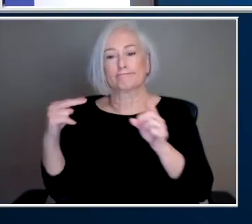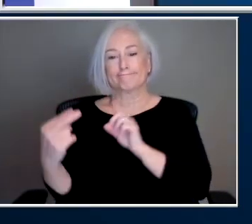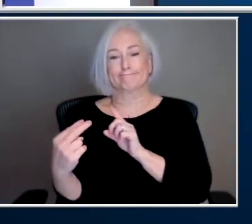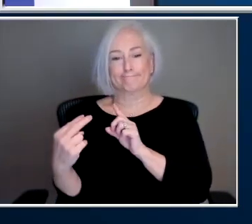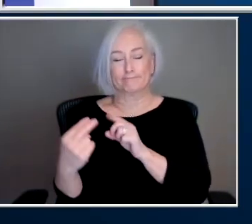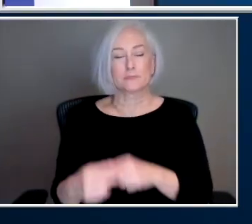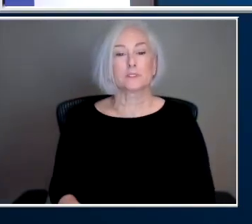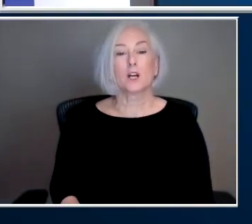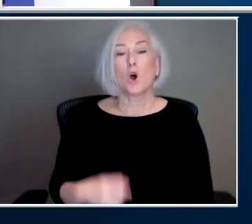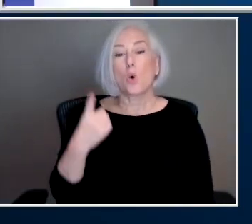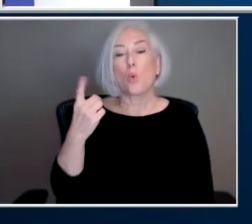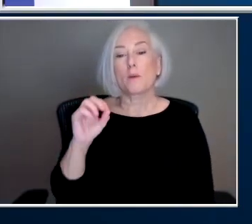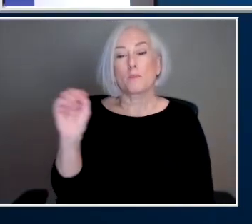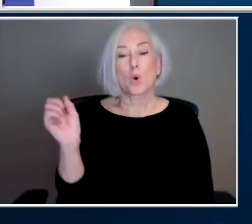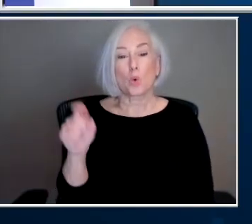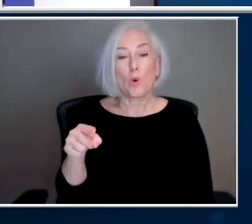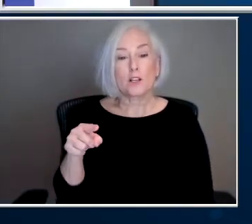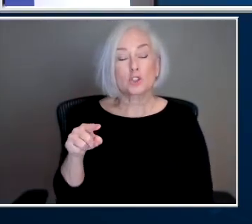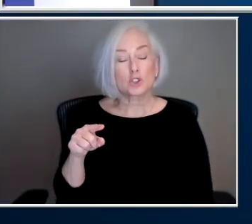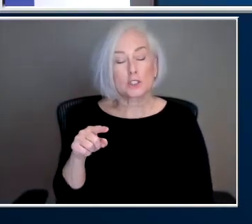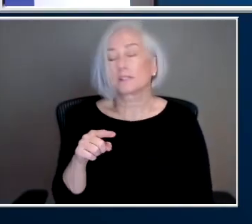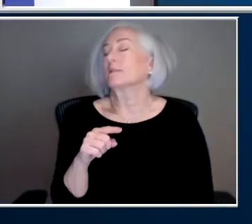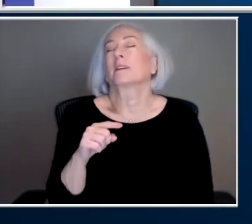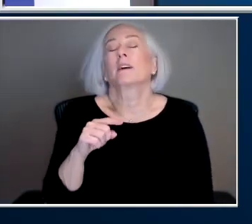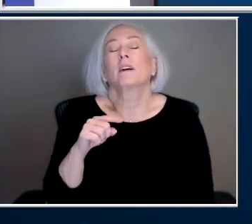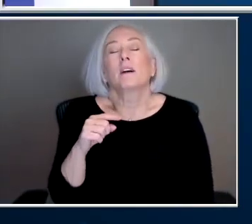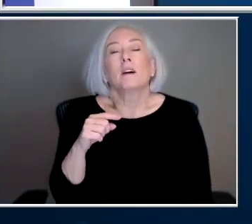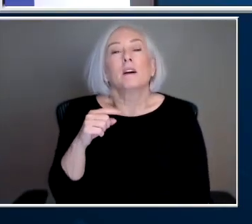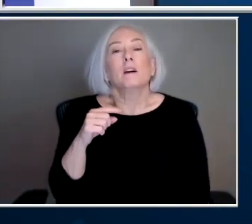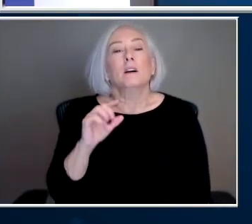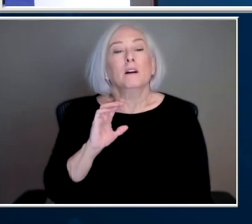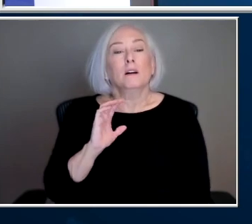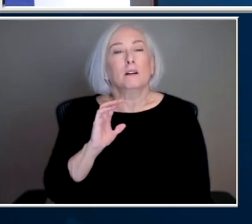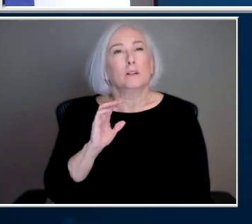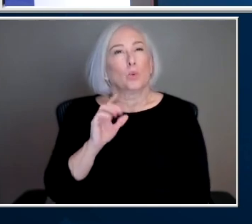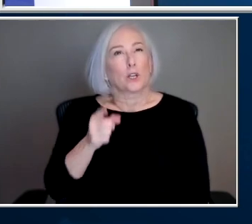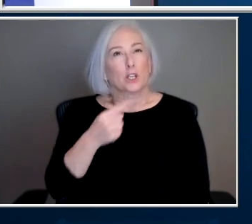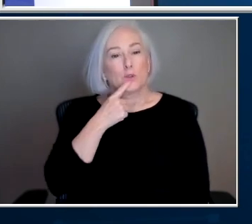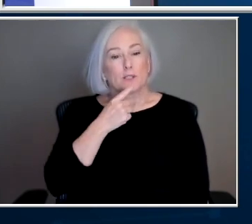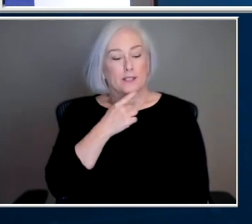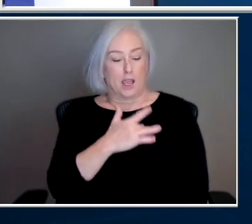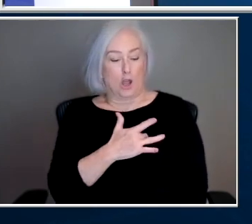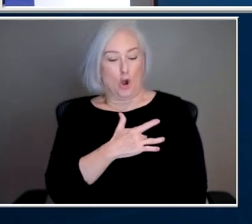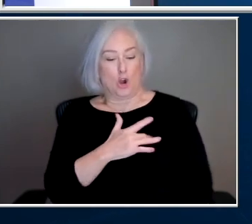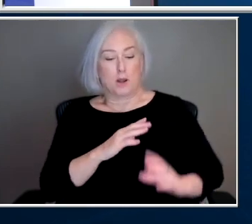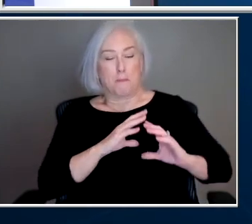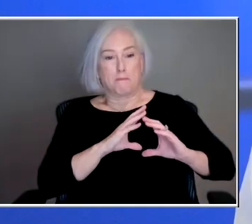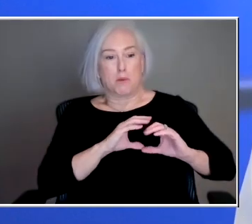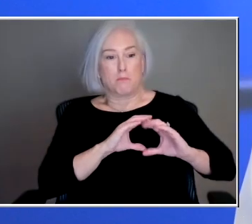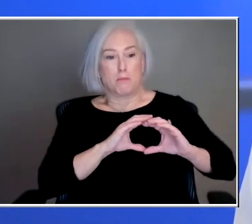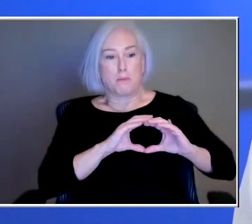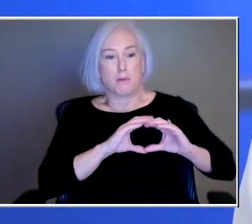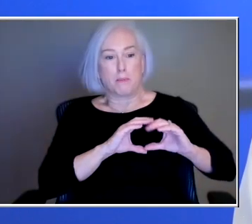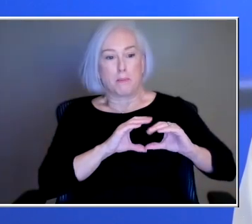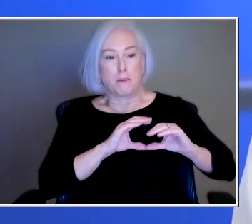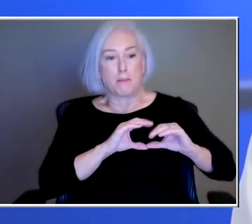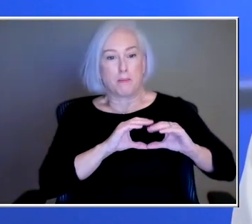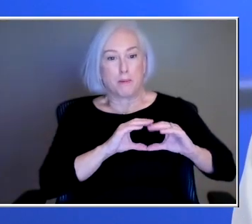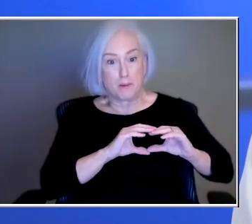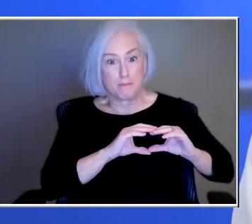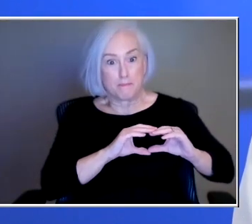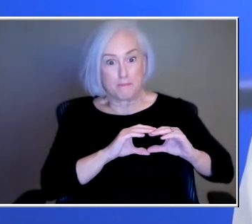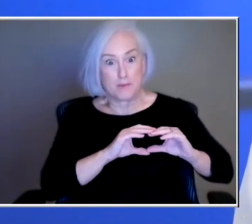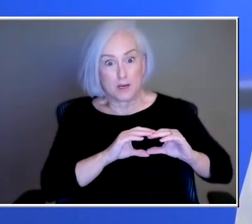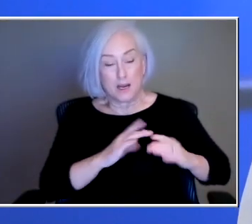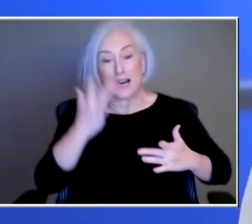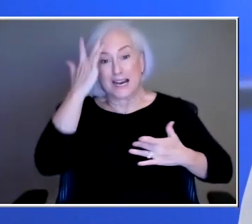Susan Boughton Escareno writes, are heart palpitations a symptom of long COVID? It definitely can be. So that's one